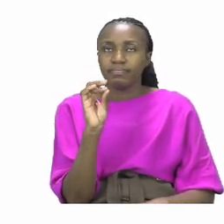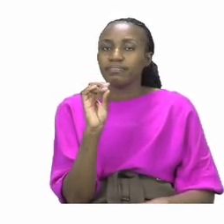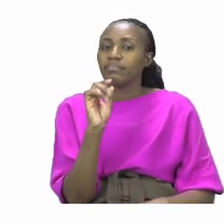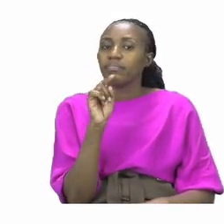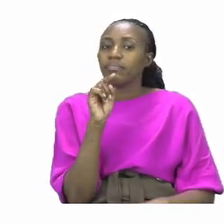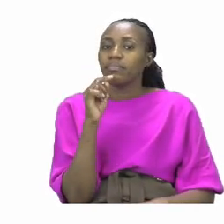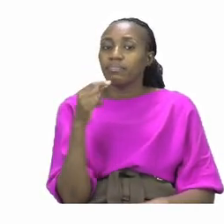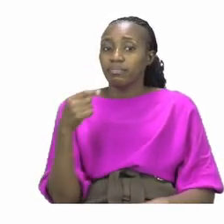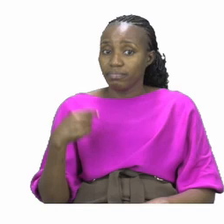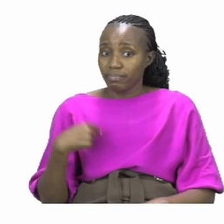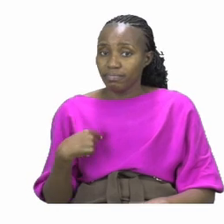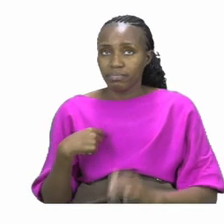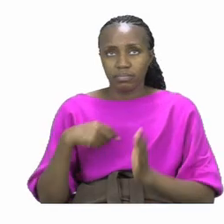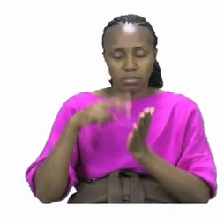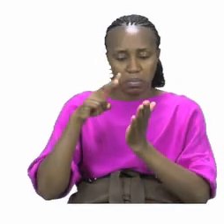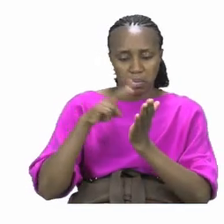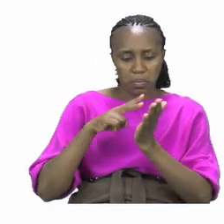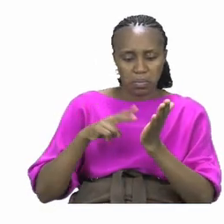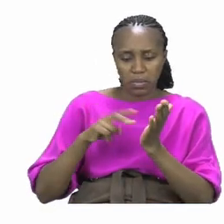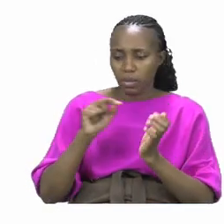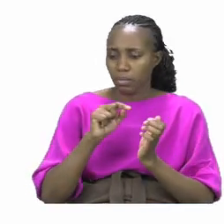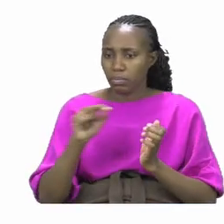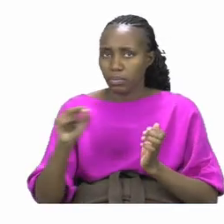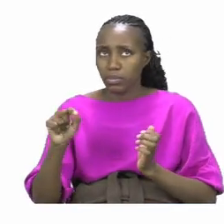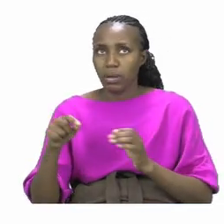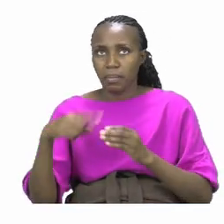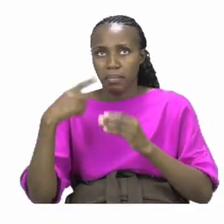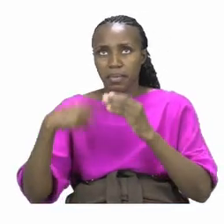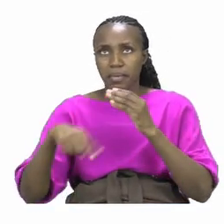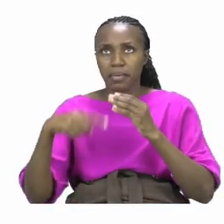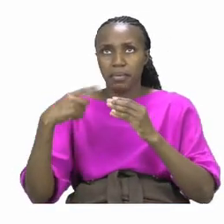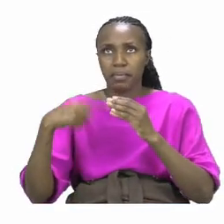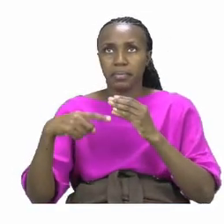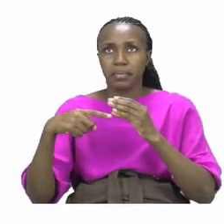reading dash email.